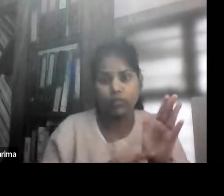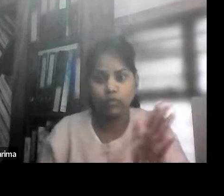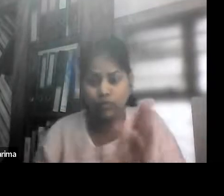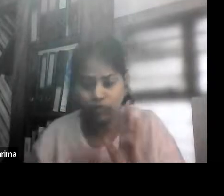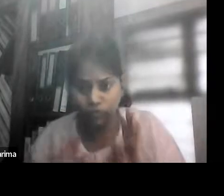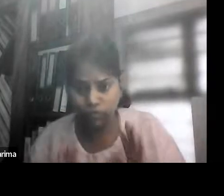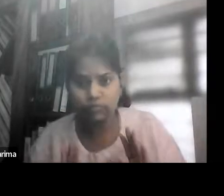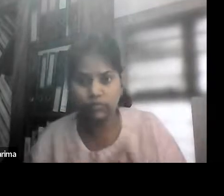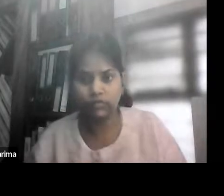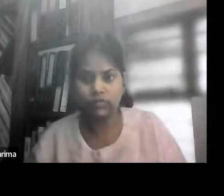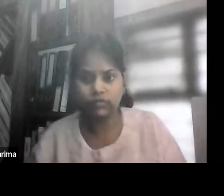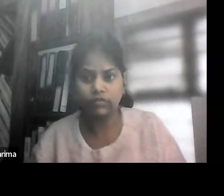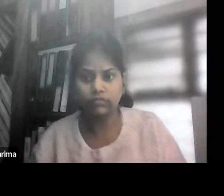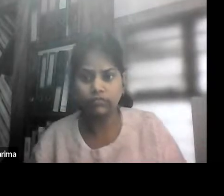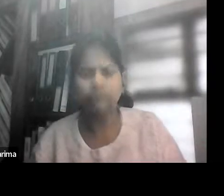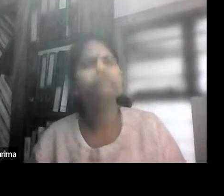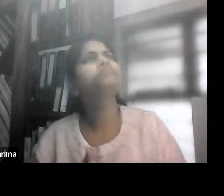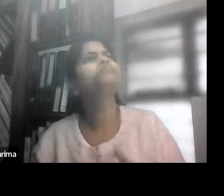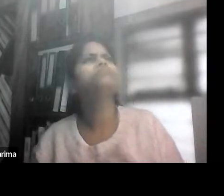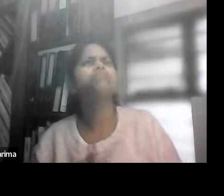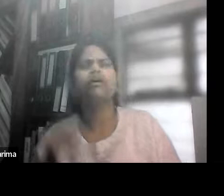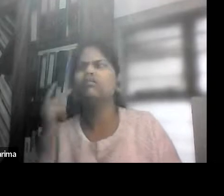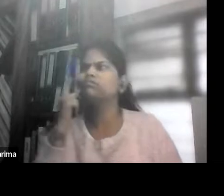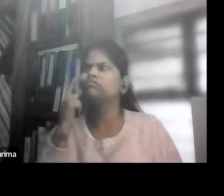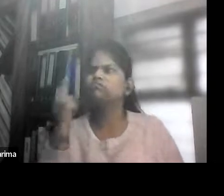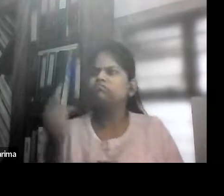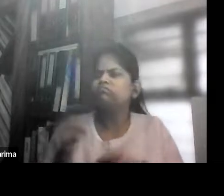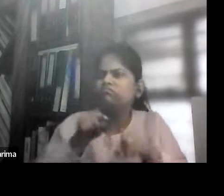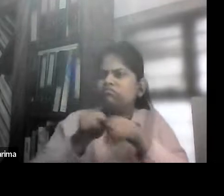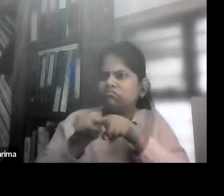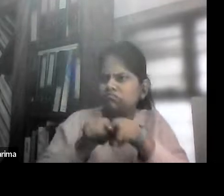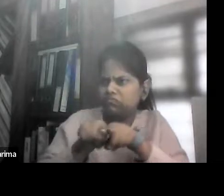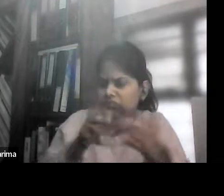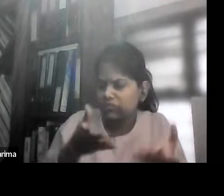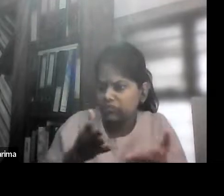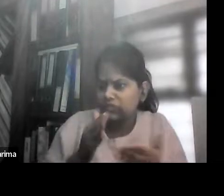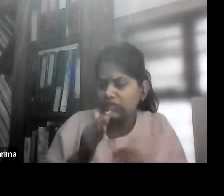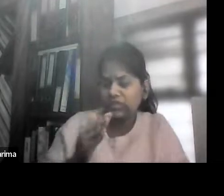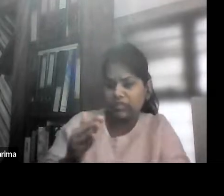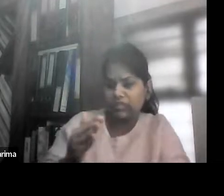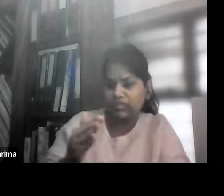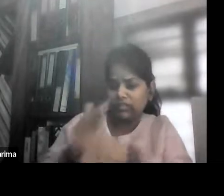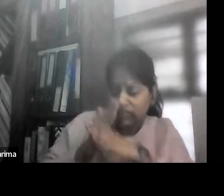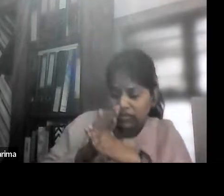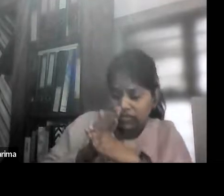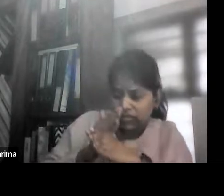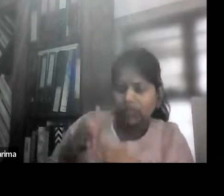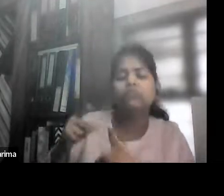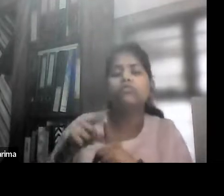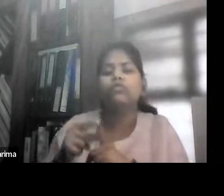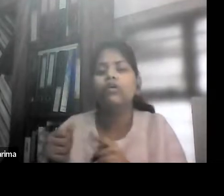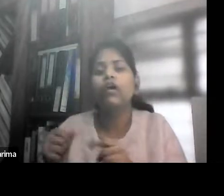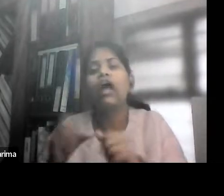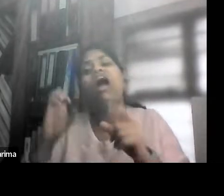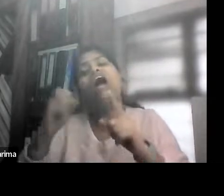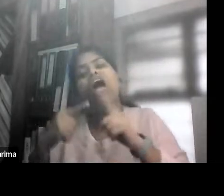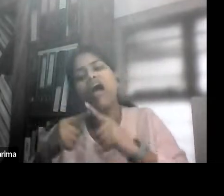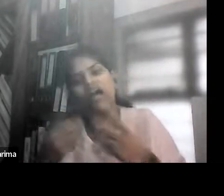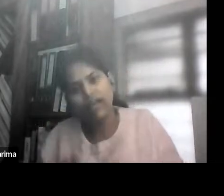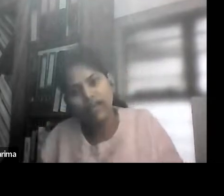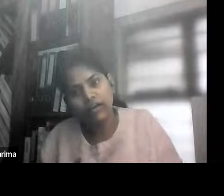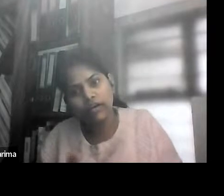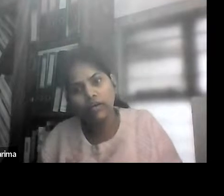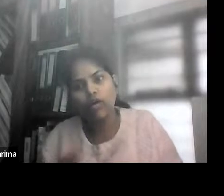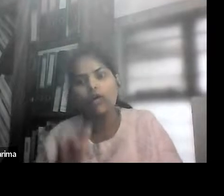define resistance, we do it in terms of the act and opposition to it. Okay, action and opposition to